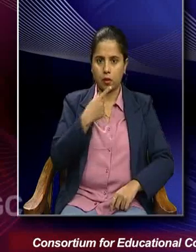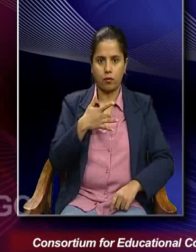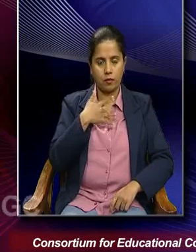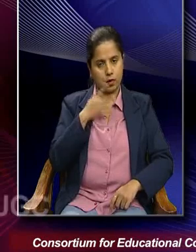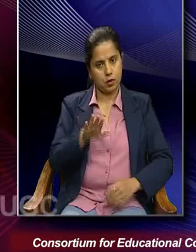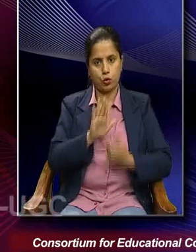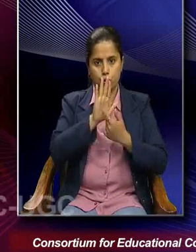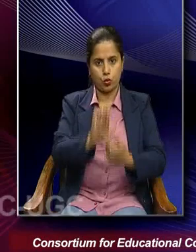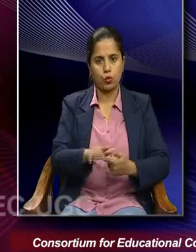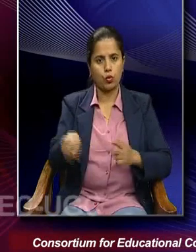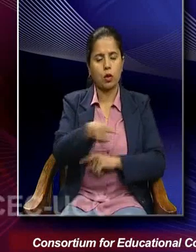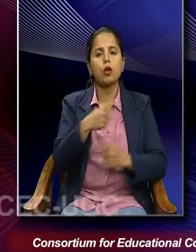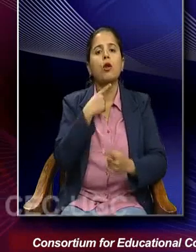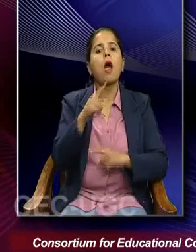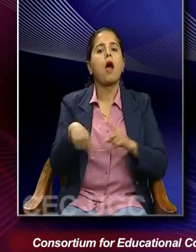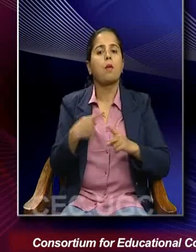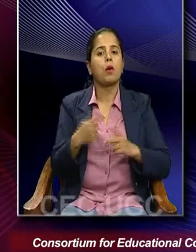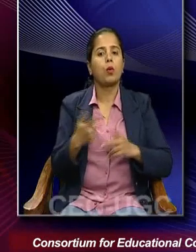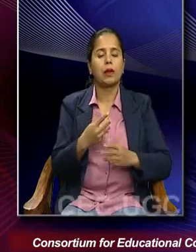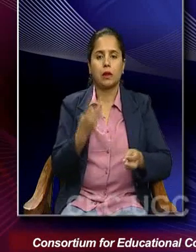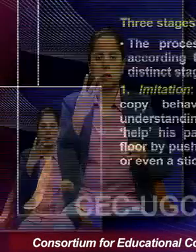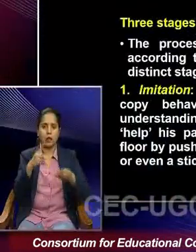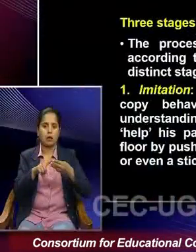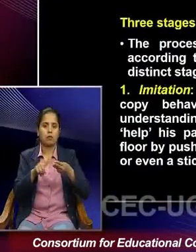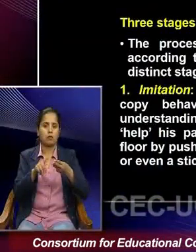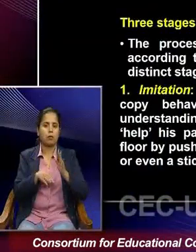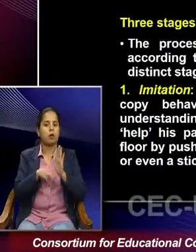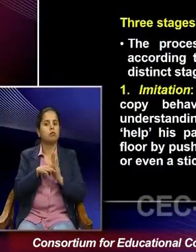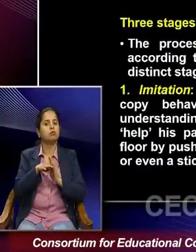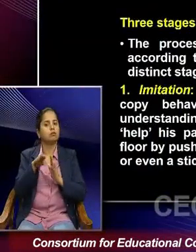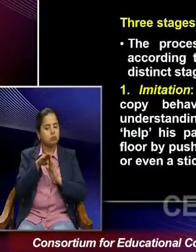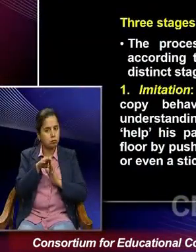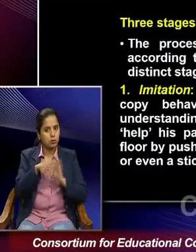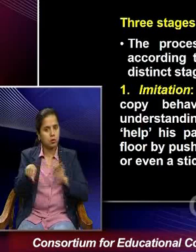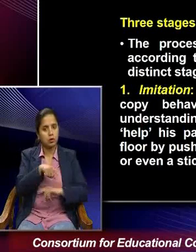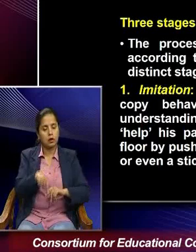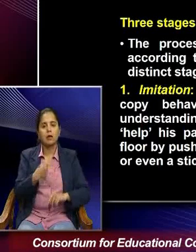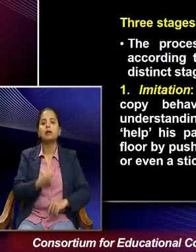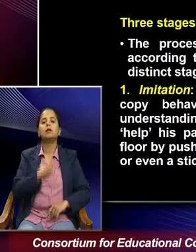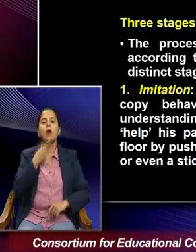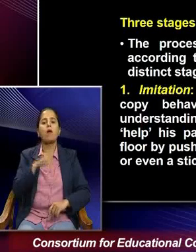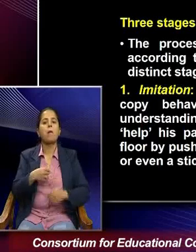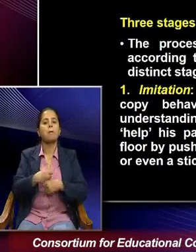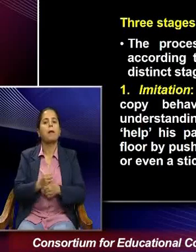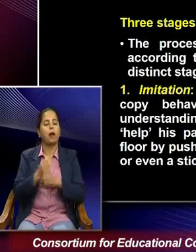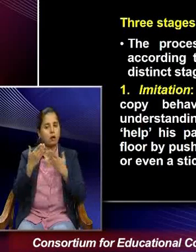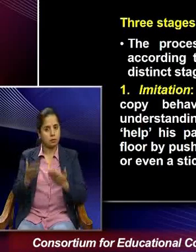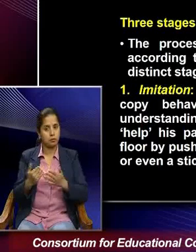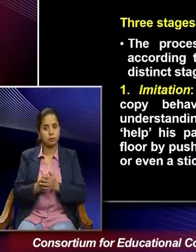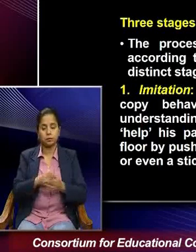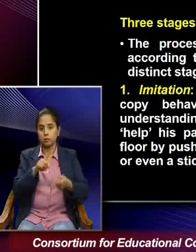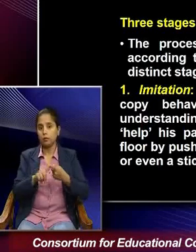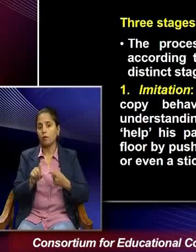he is kind of talking about 3 stages in which the self is developed. The